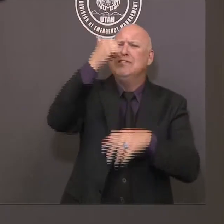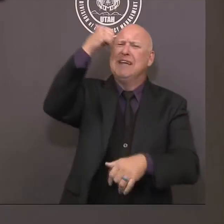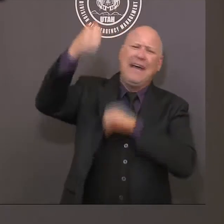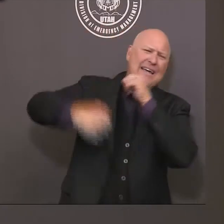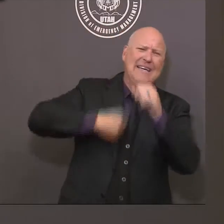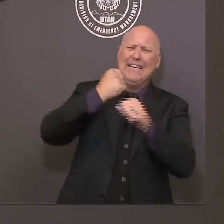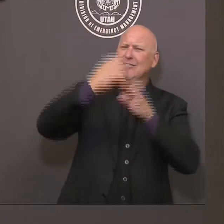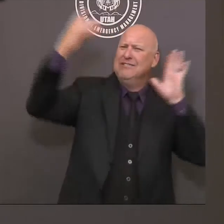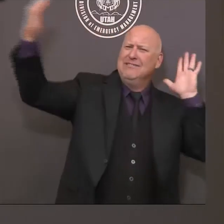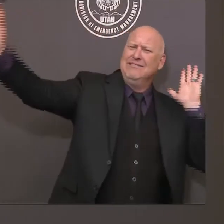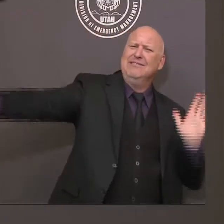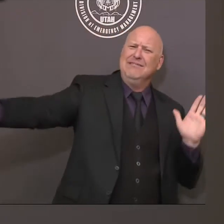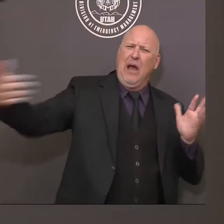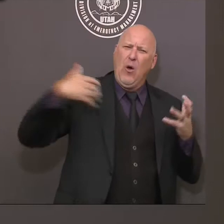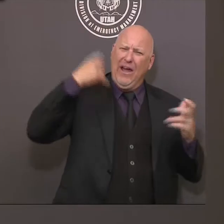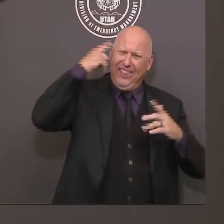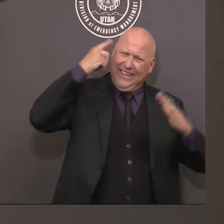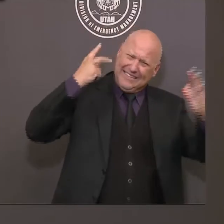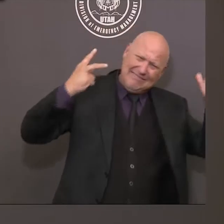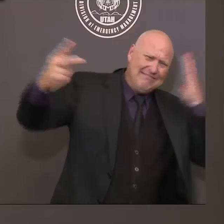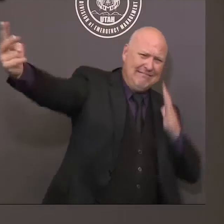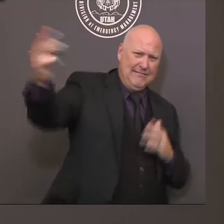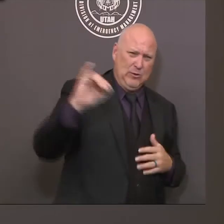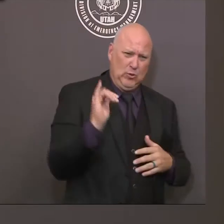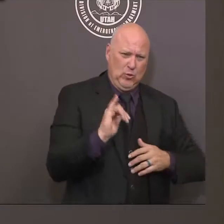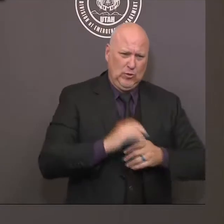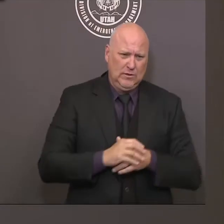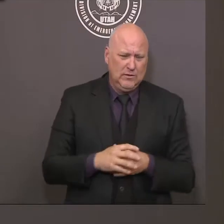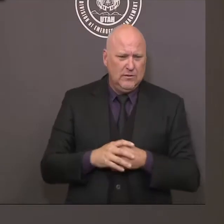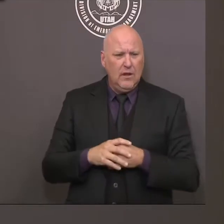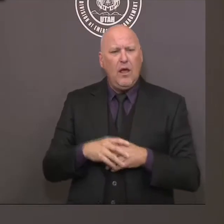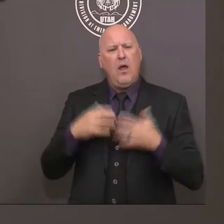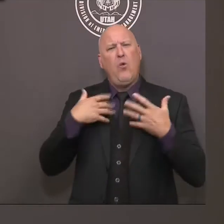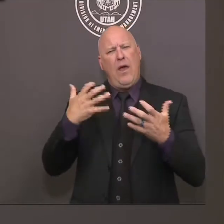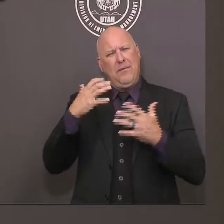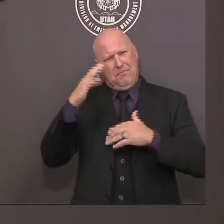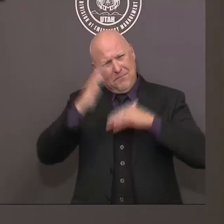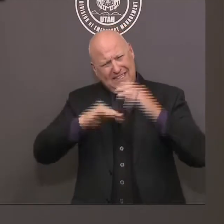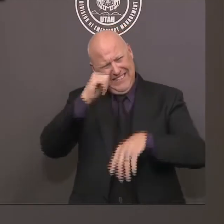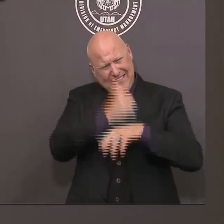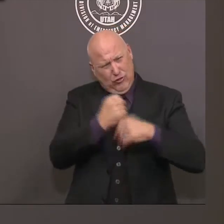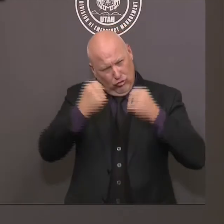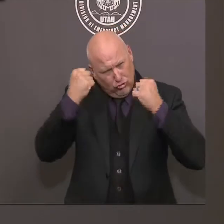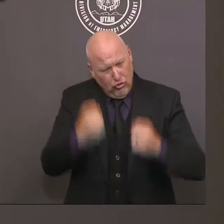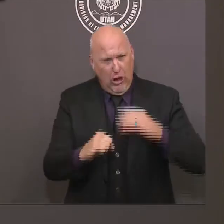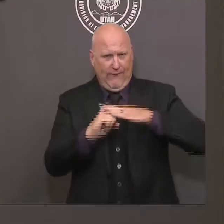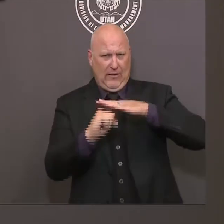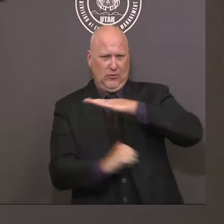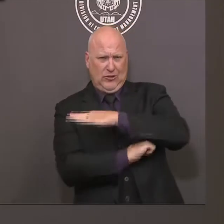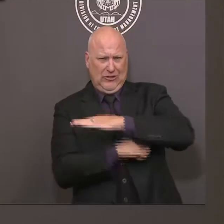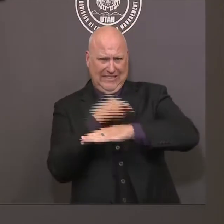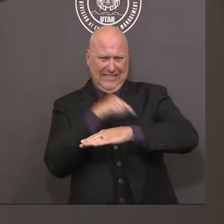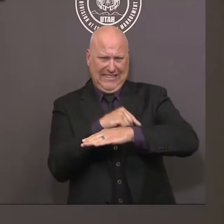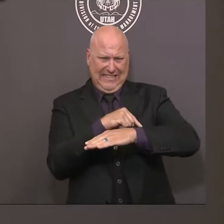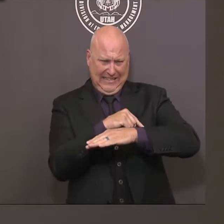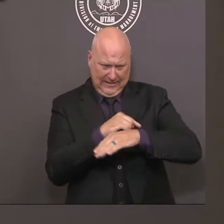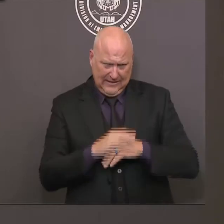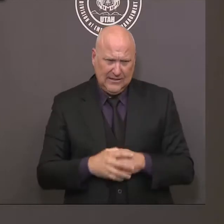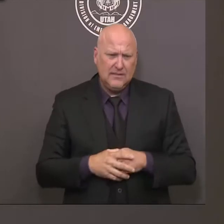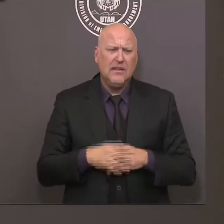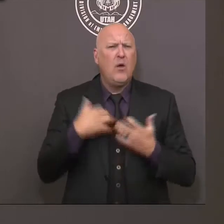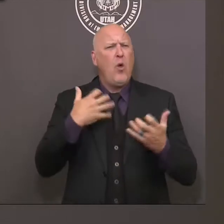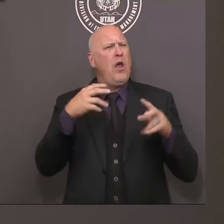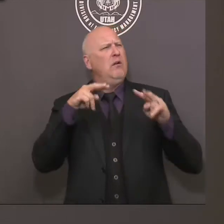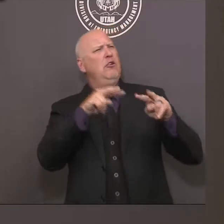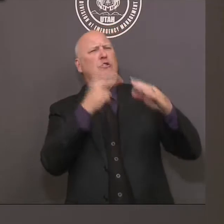what infrastructure will be required to support mega trends in automation, machine learning, augmented reality, and cybersecurity.